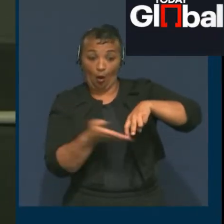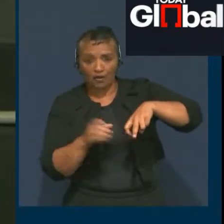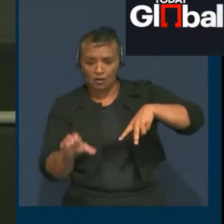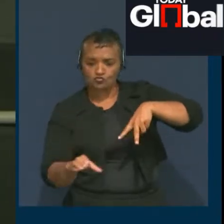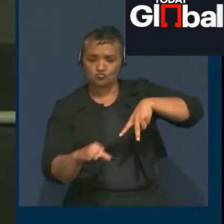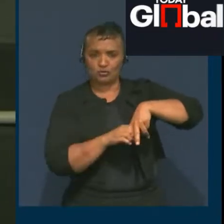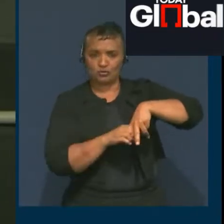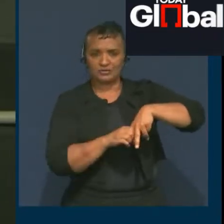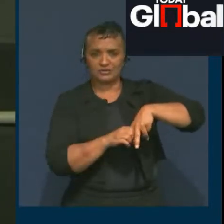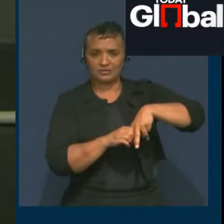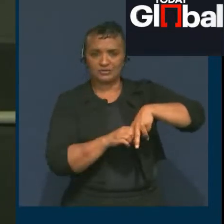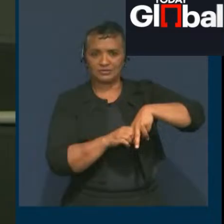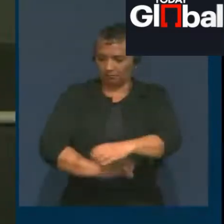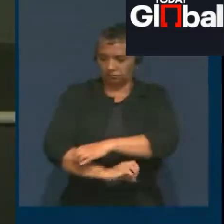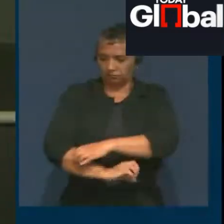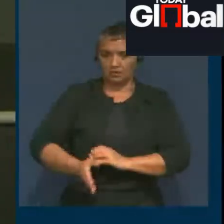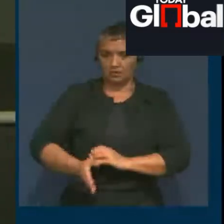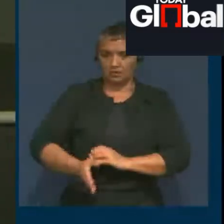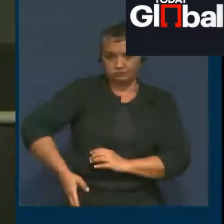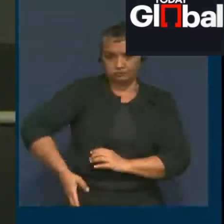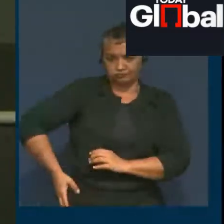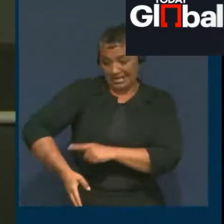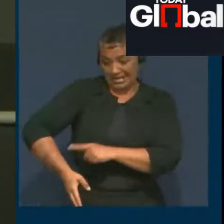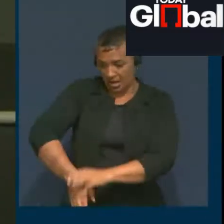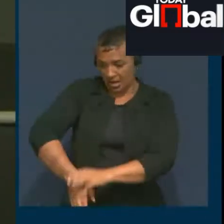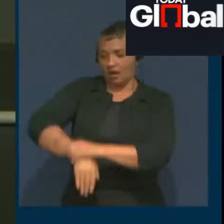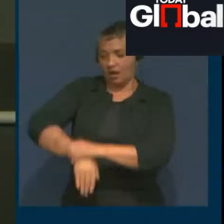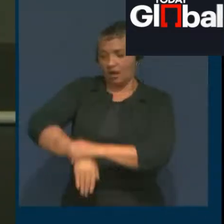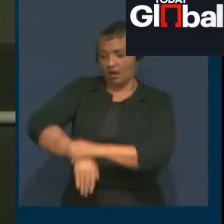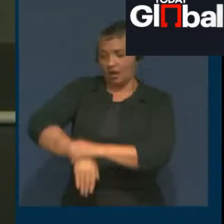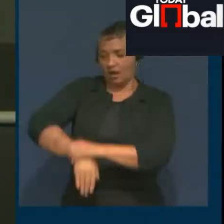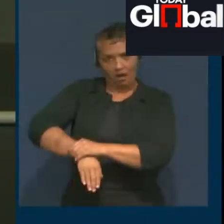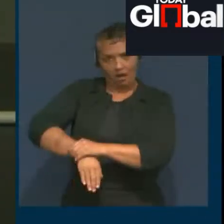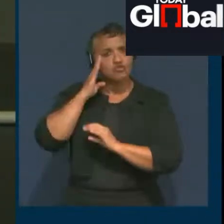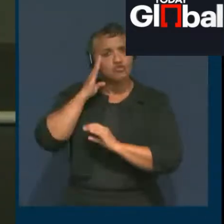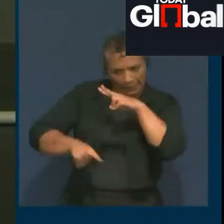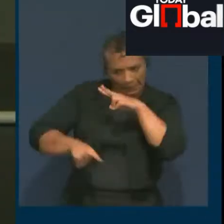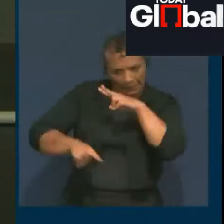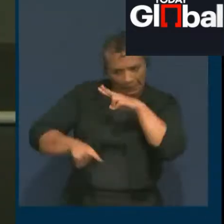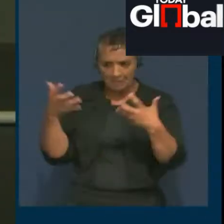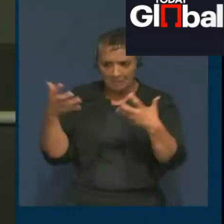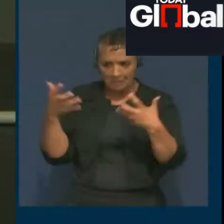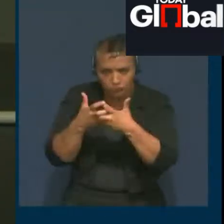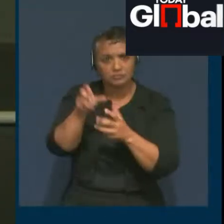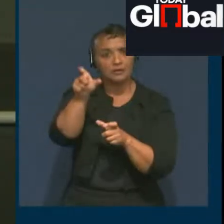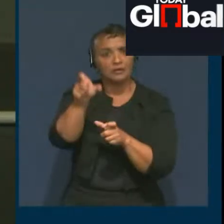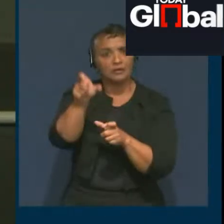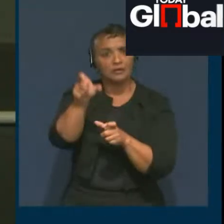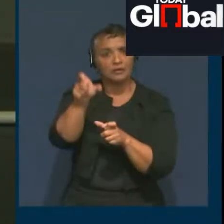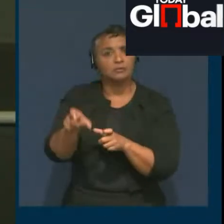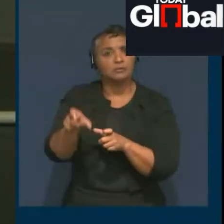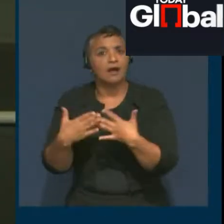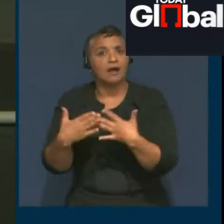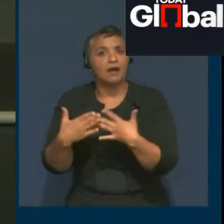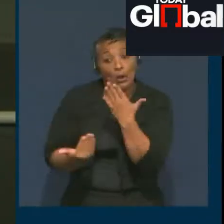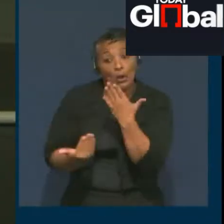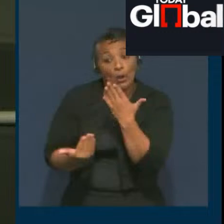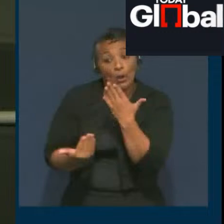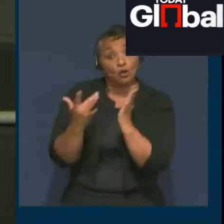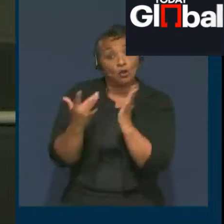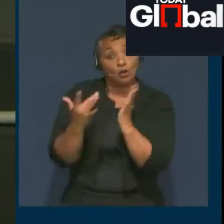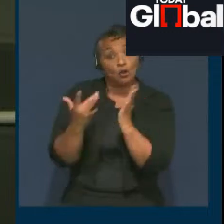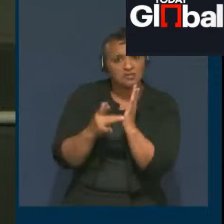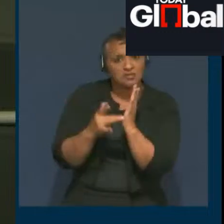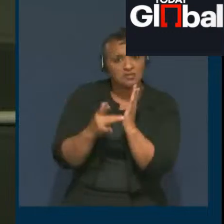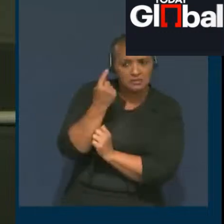services through an integrated pathway that includes assessment, prescription, custom manufacturing using modern technologies, fitting, and